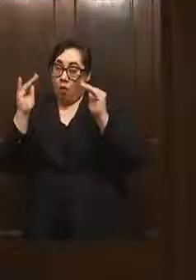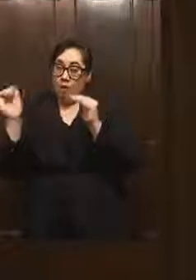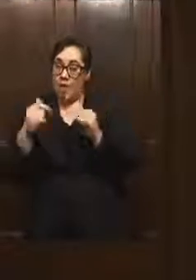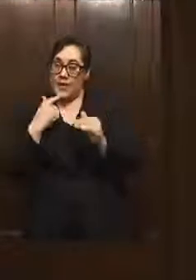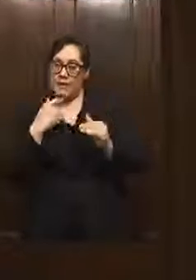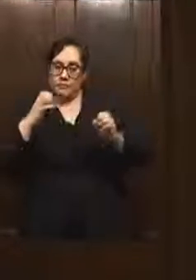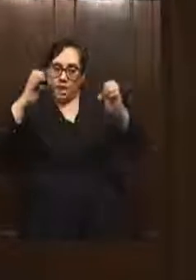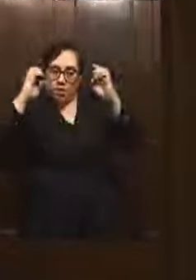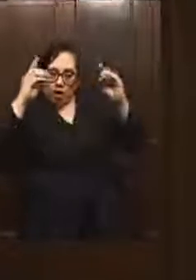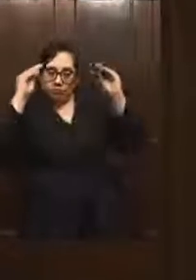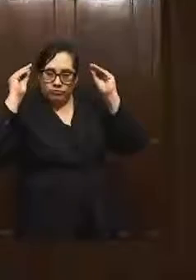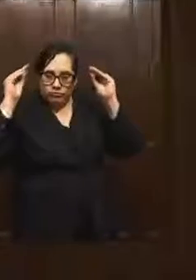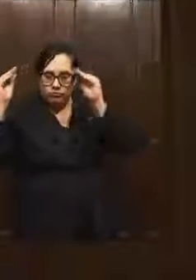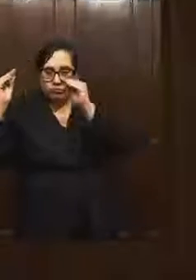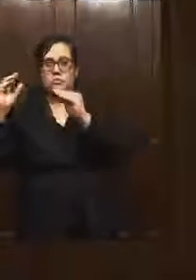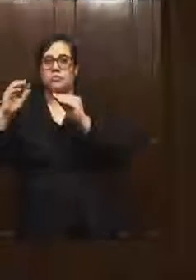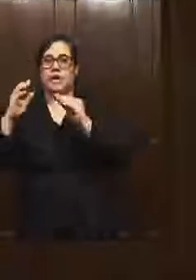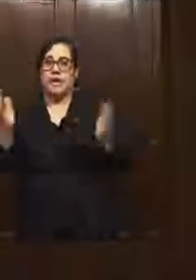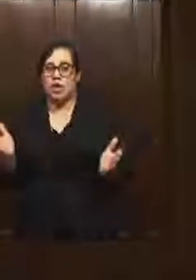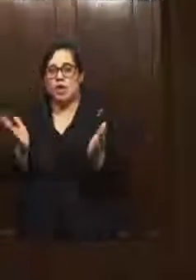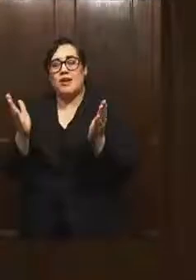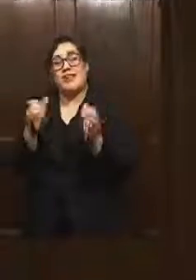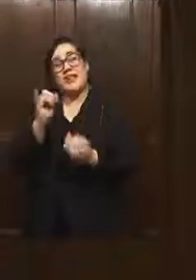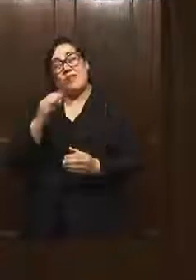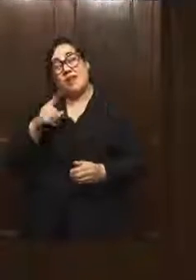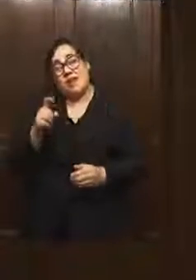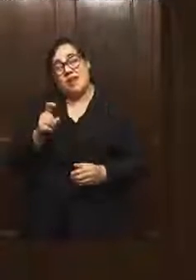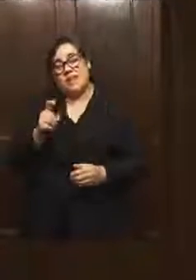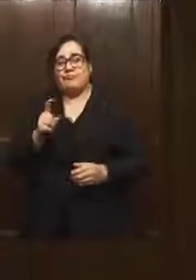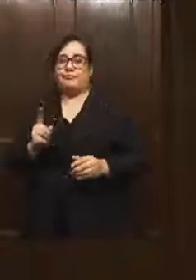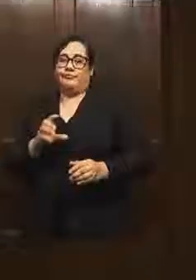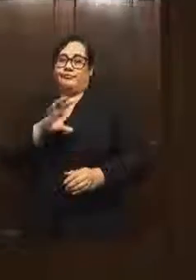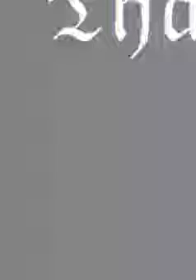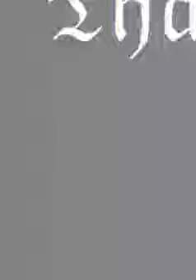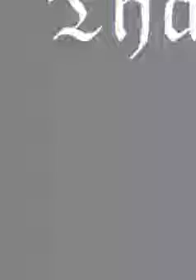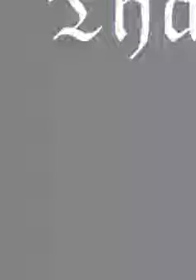said, educating, encouraging, and if we need to, enforcing. Thanks, Robert.